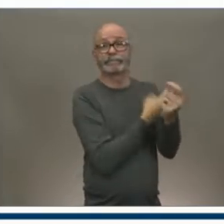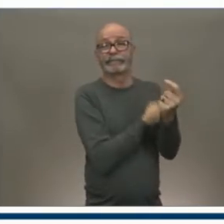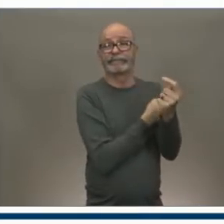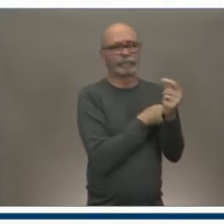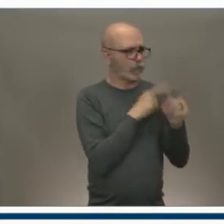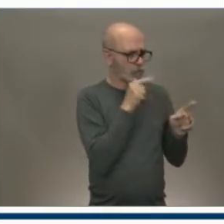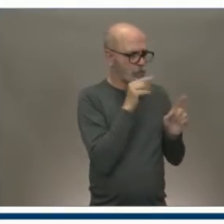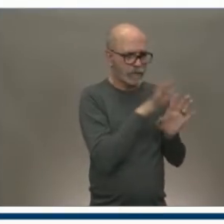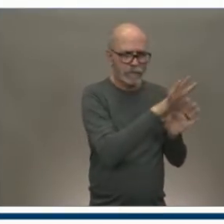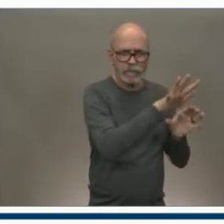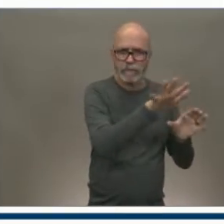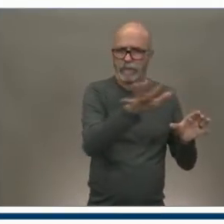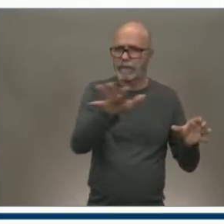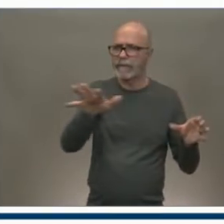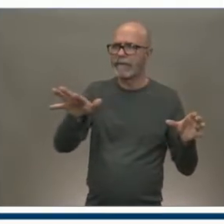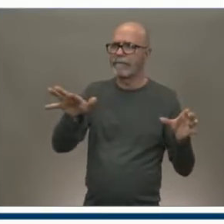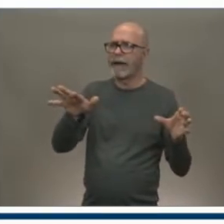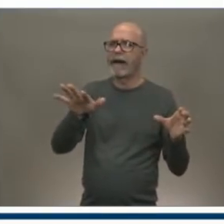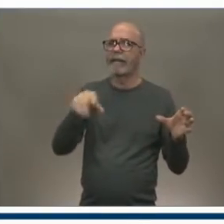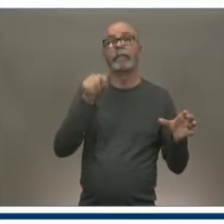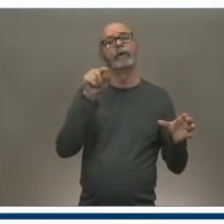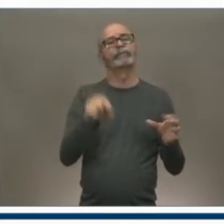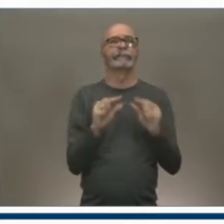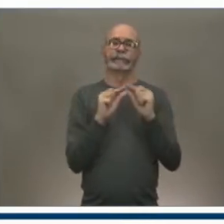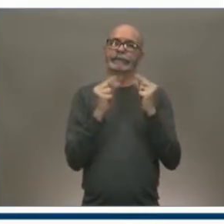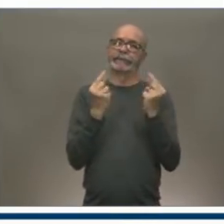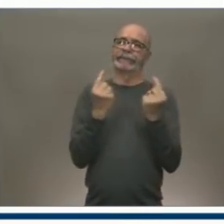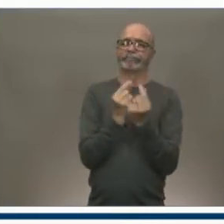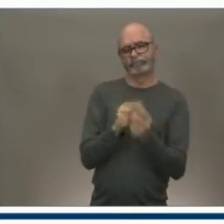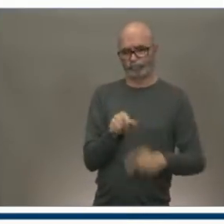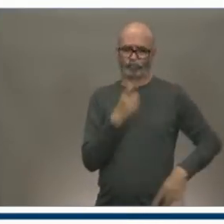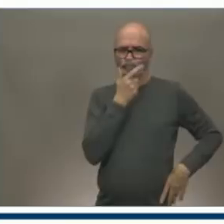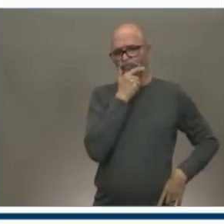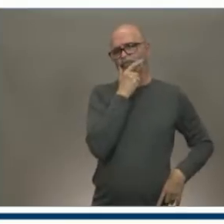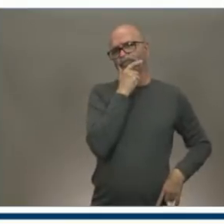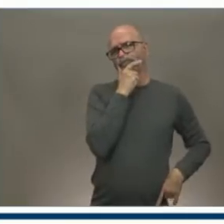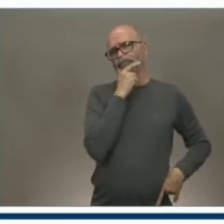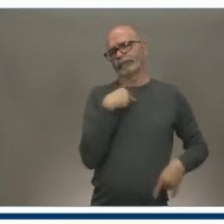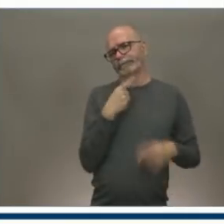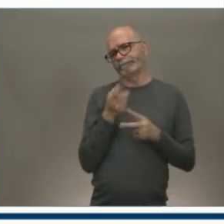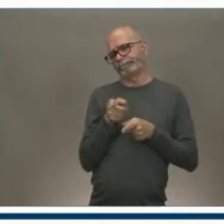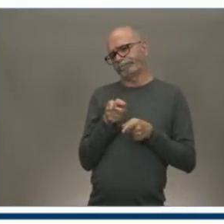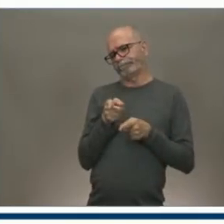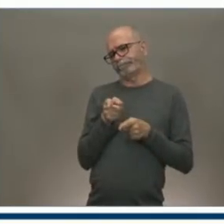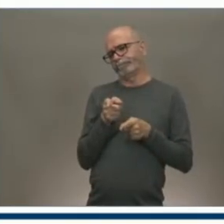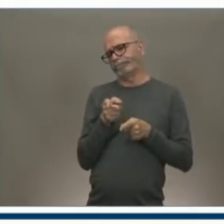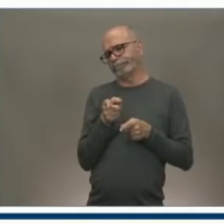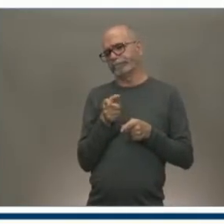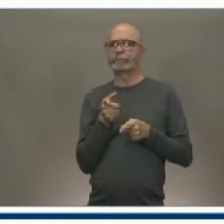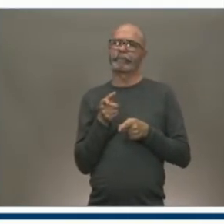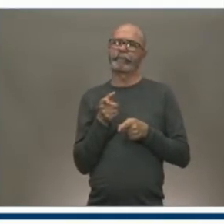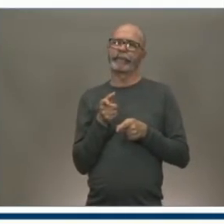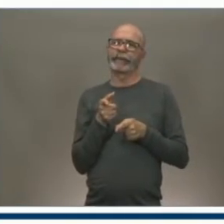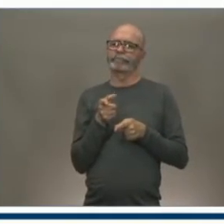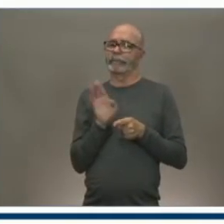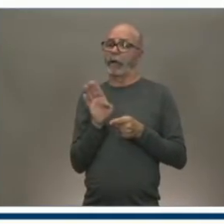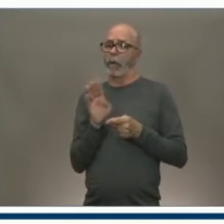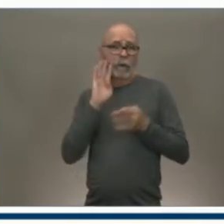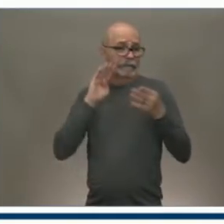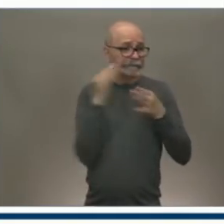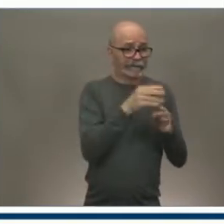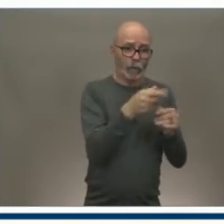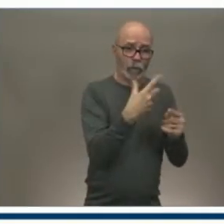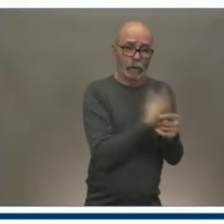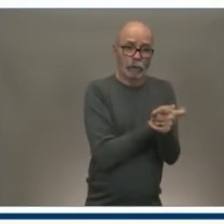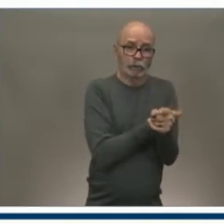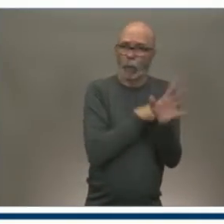a defined group and we have to divide our energy and our efforts around vaccination in multiple different directions, and we